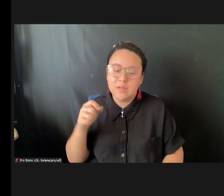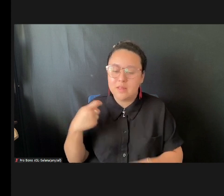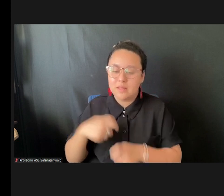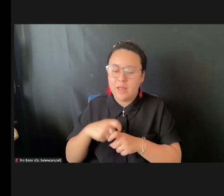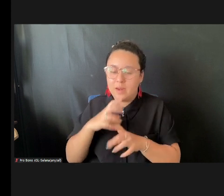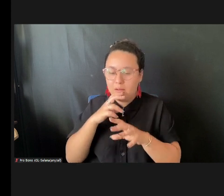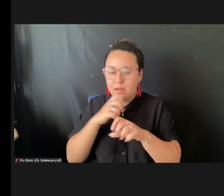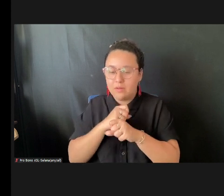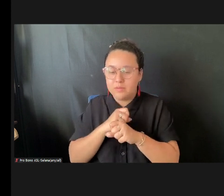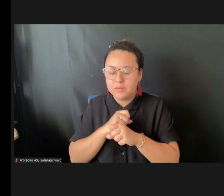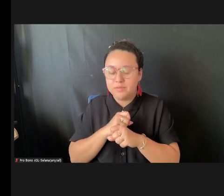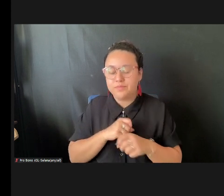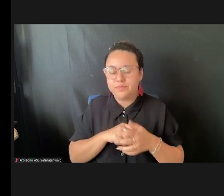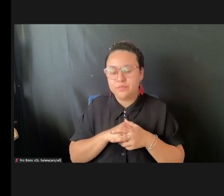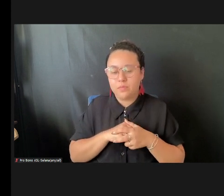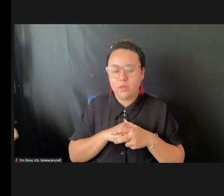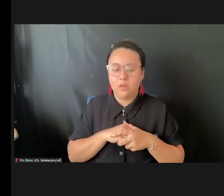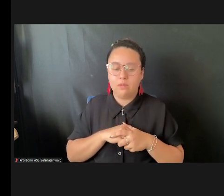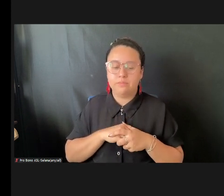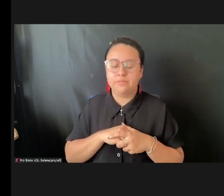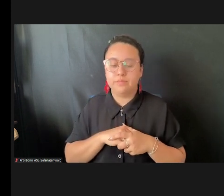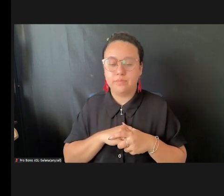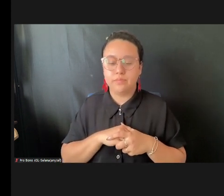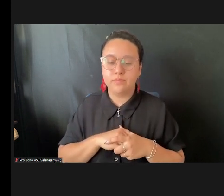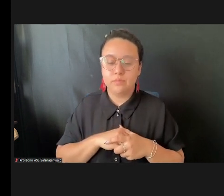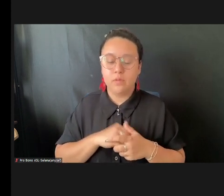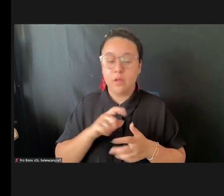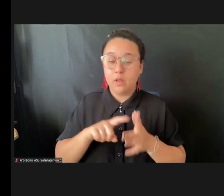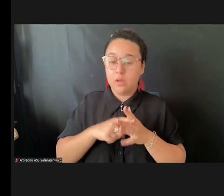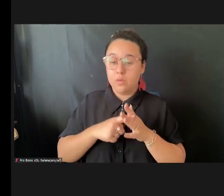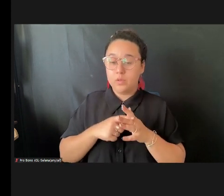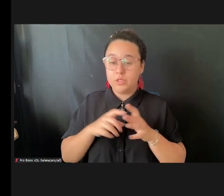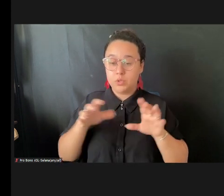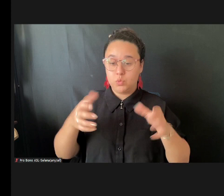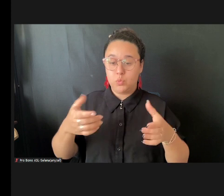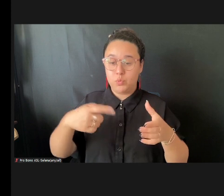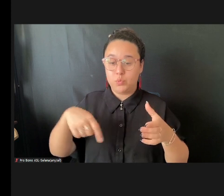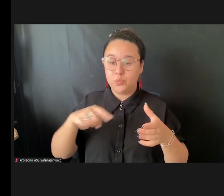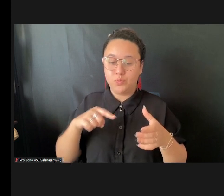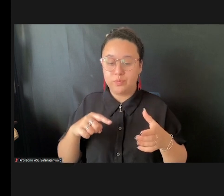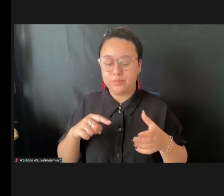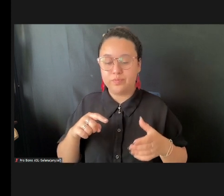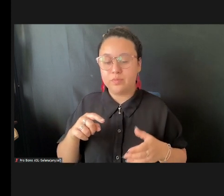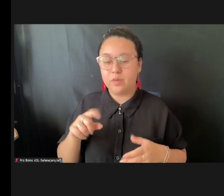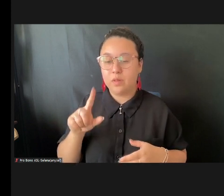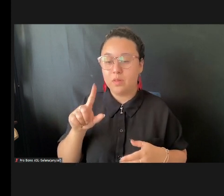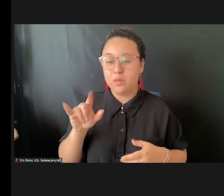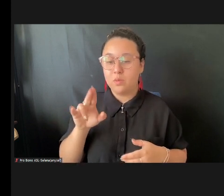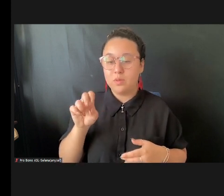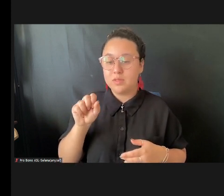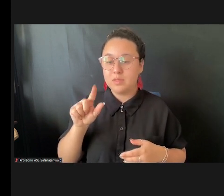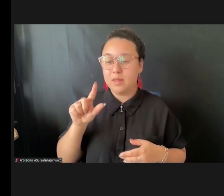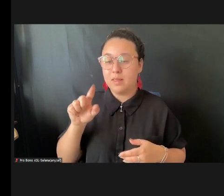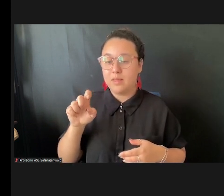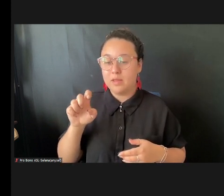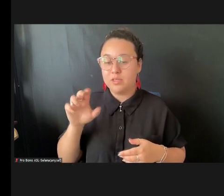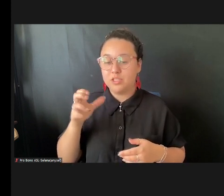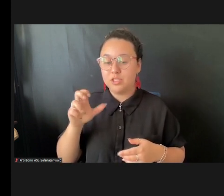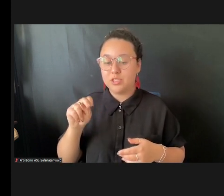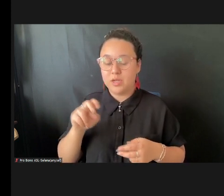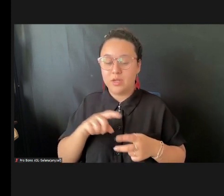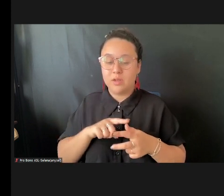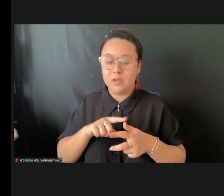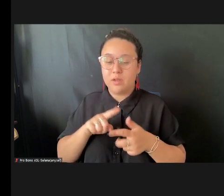bit, this original ensemble, which was made up of Luisa Lechen, Rick Najera,